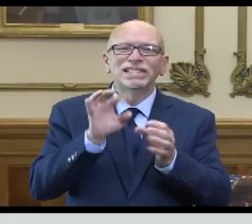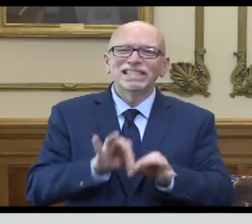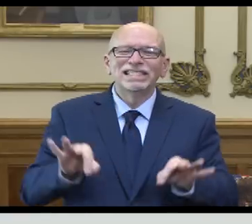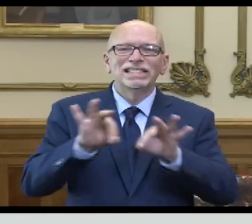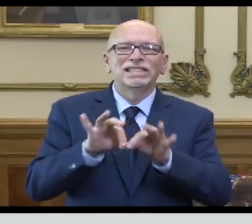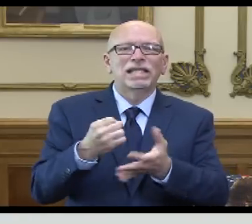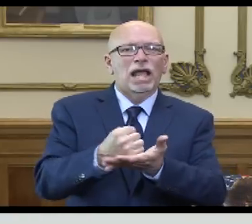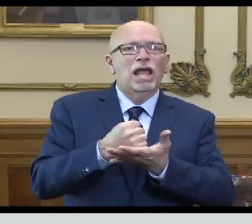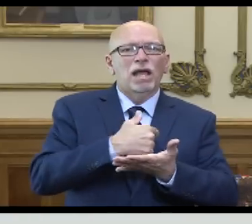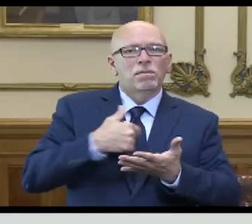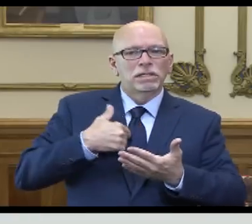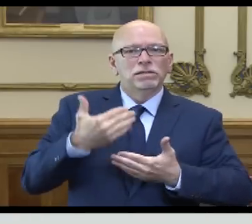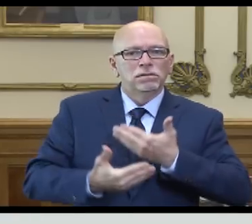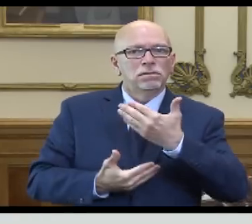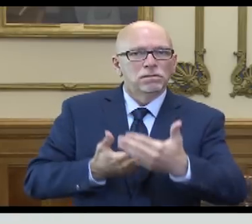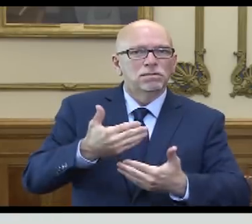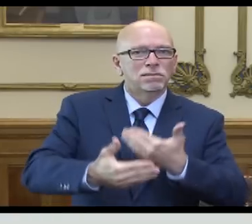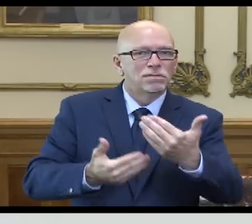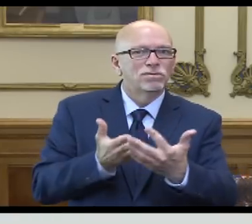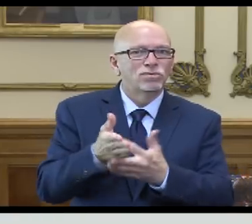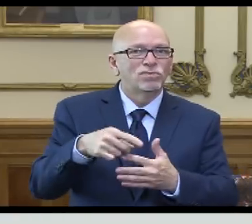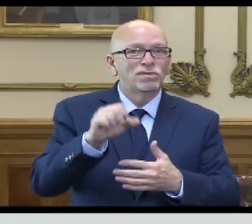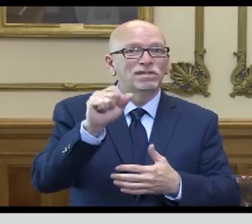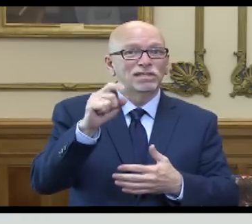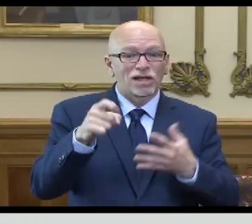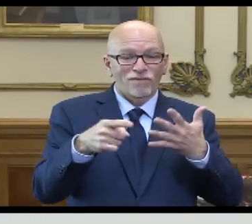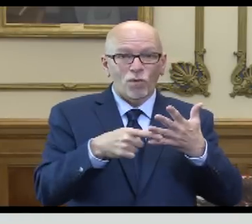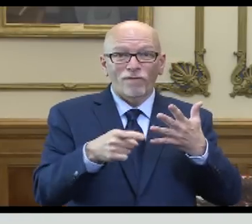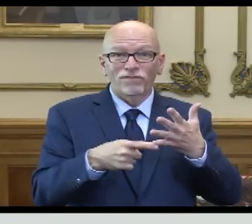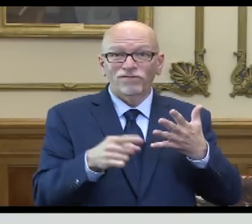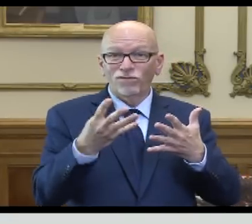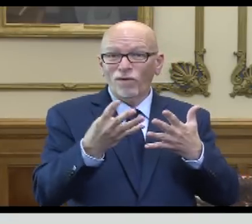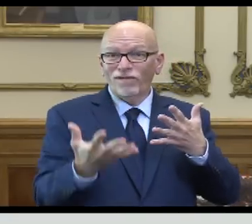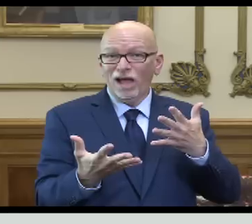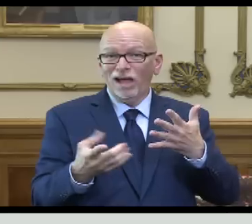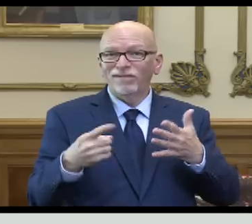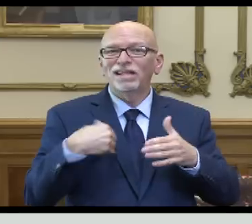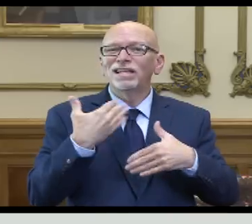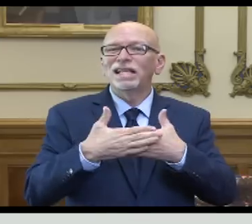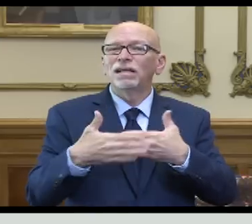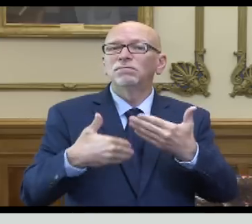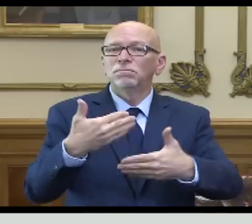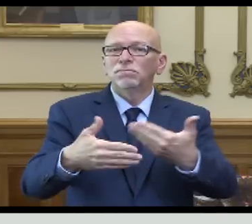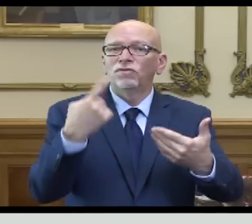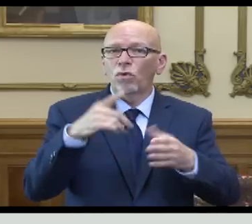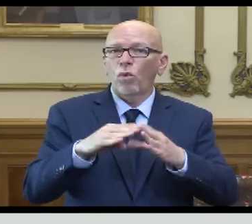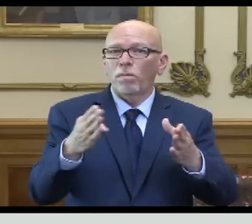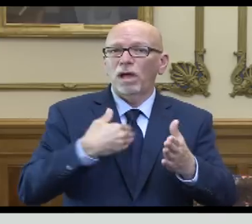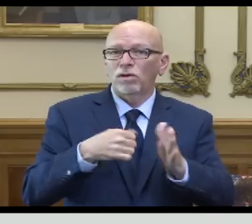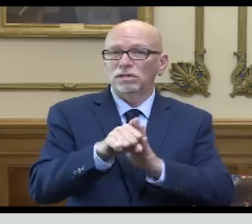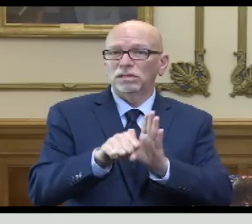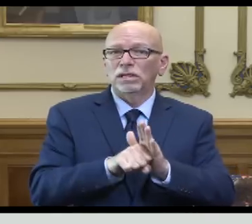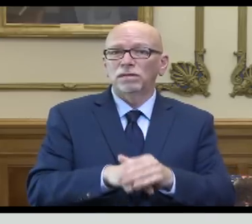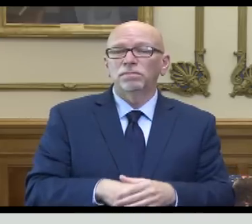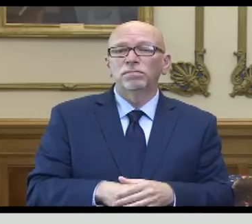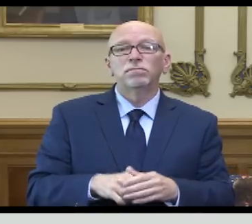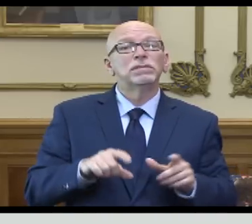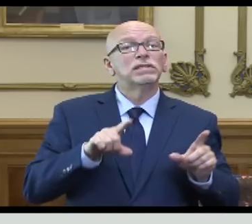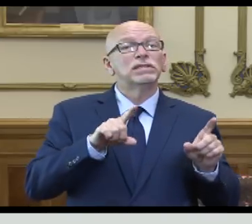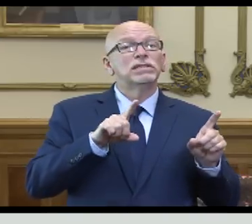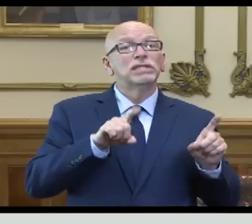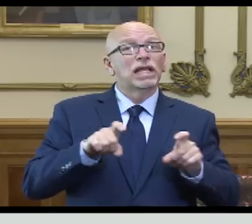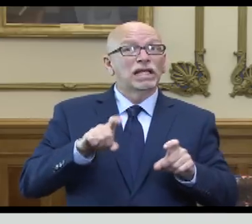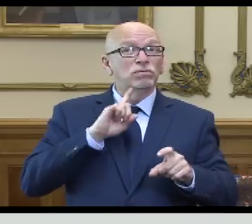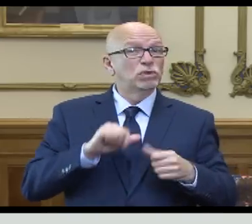guiding us as we move through the stages 4 and 5 and the next steps of reopening our state. While testing was